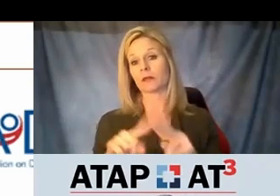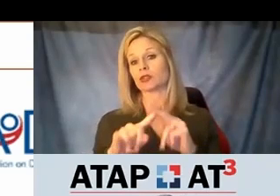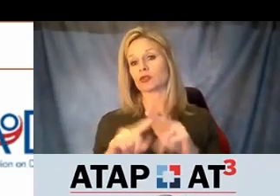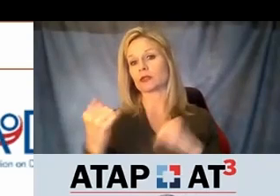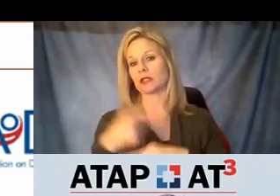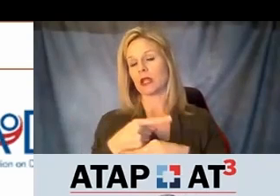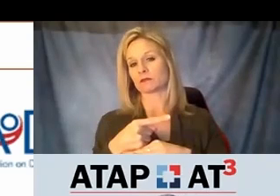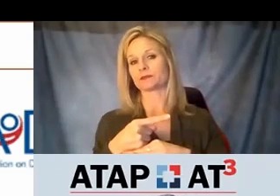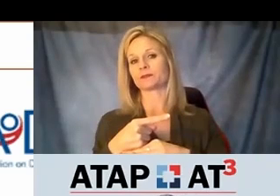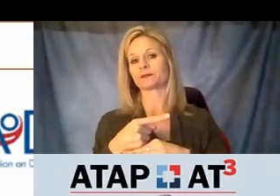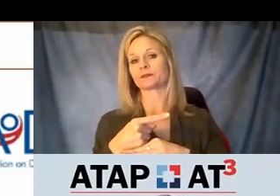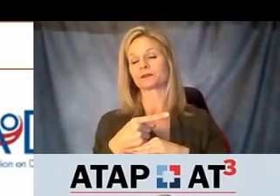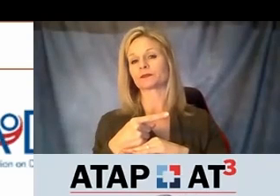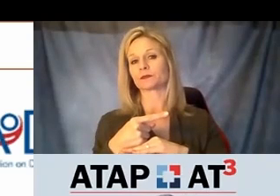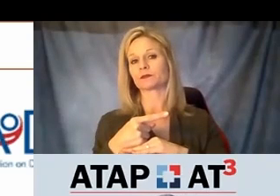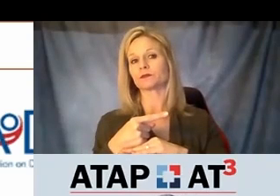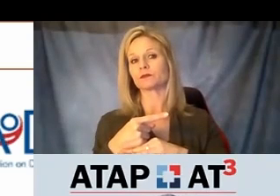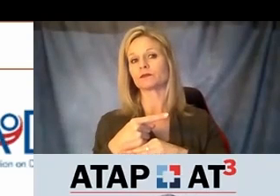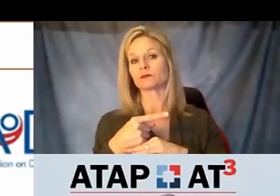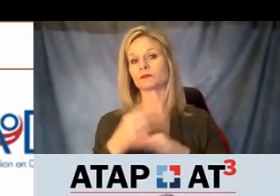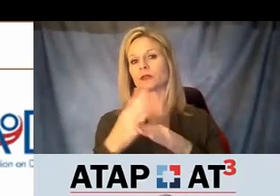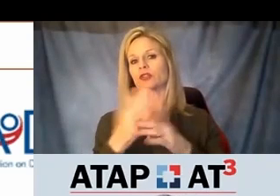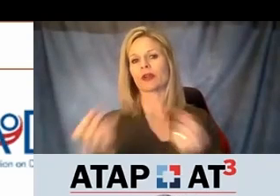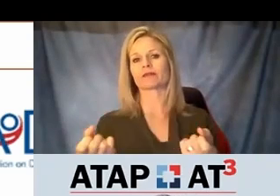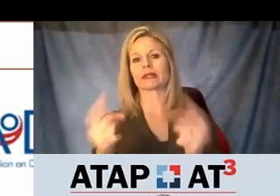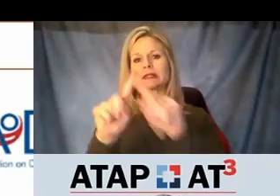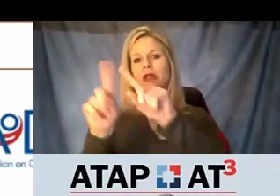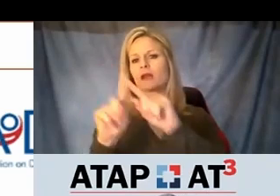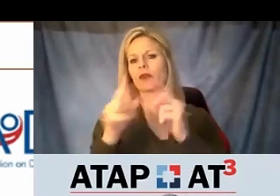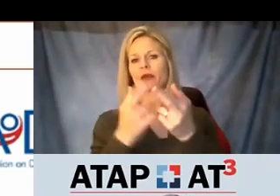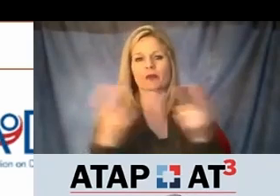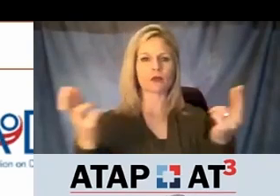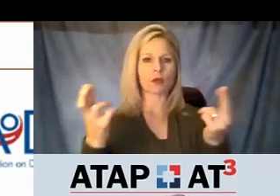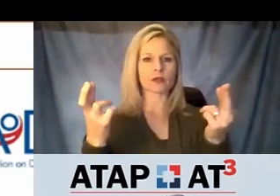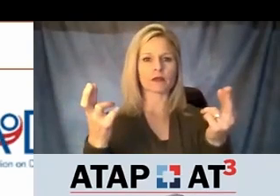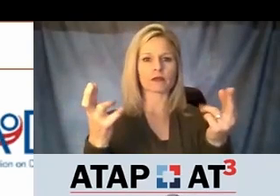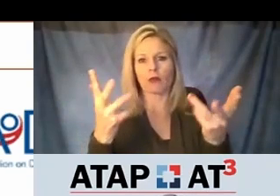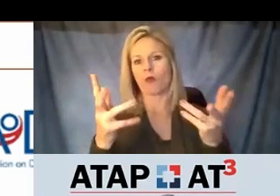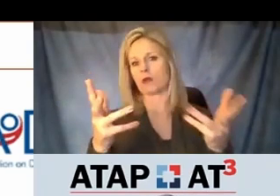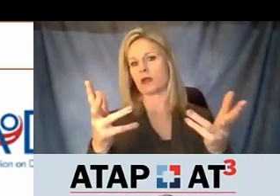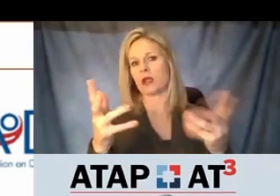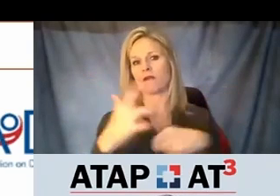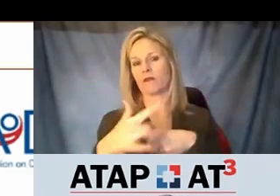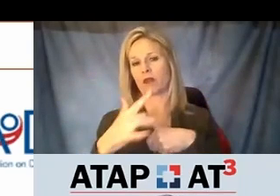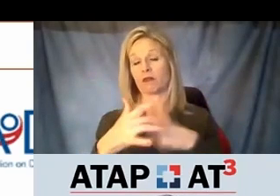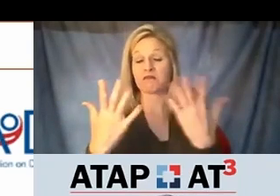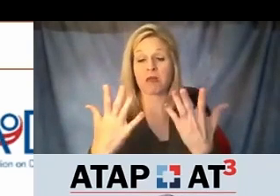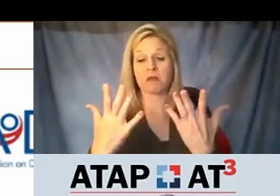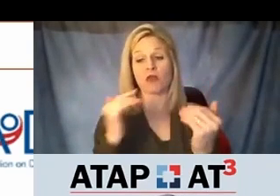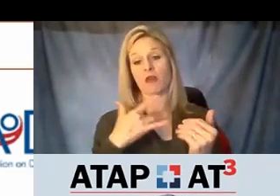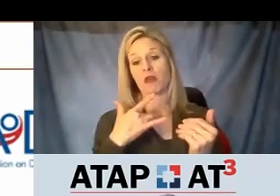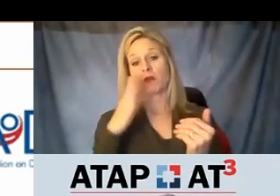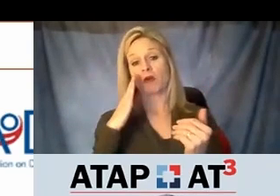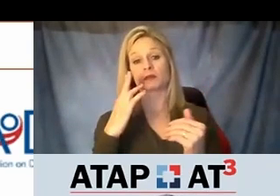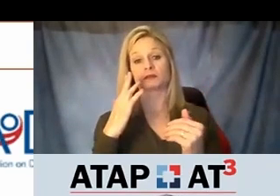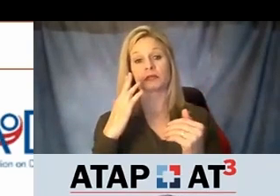sharing some various resources that exist that you might find useful in the work